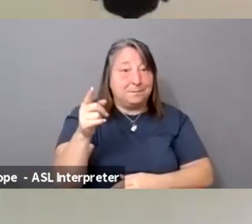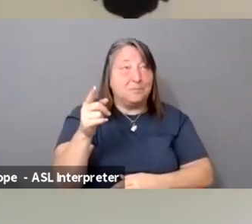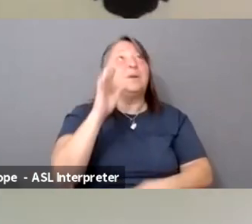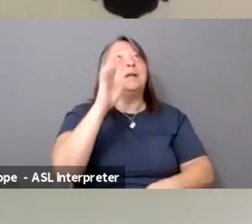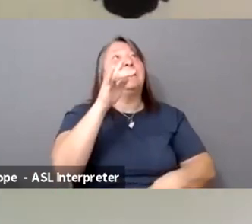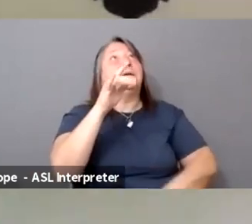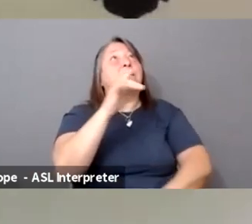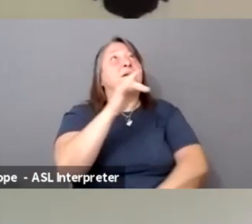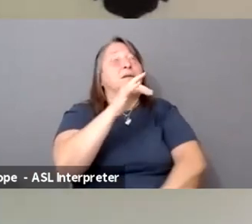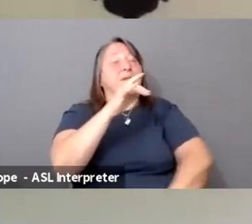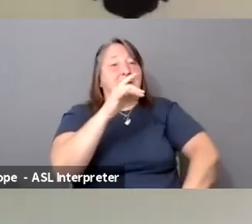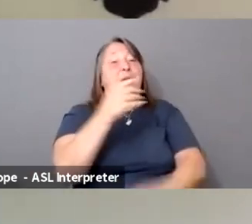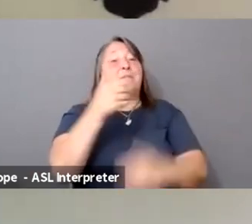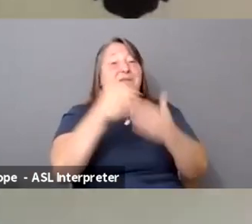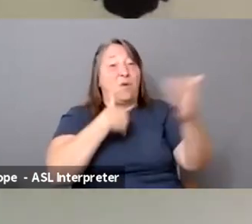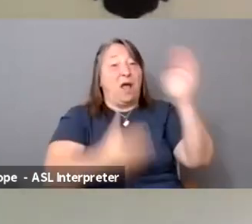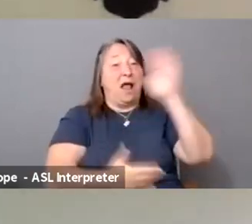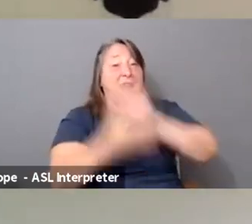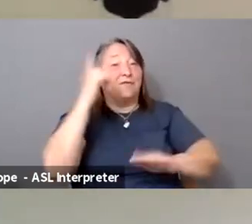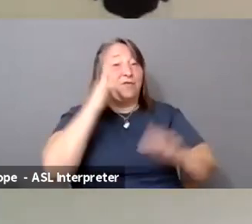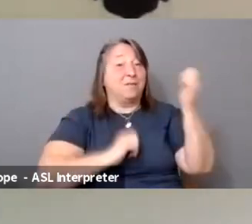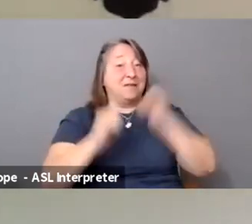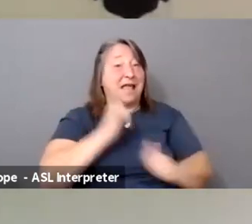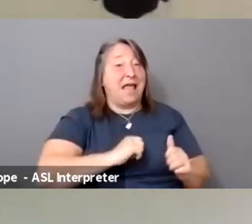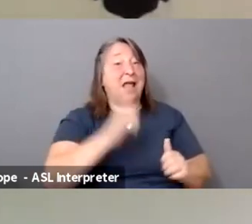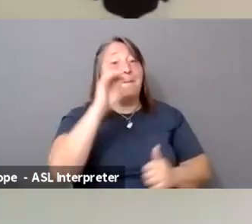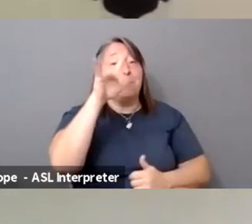before leaving for the play, and I had actually said,